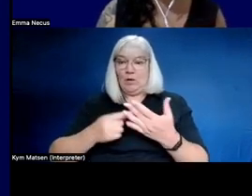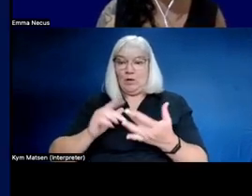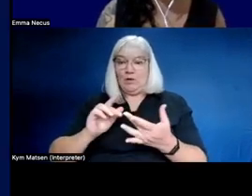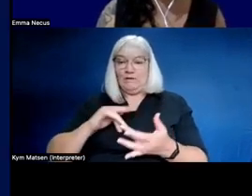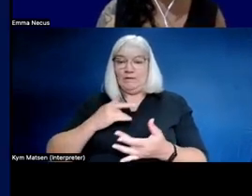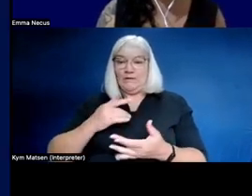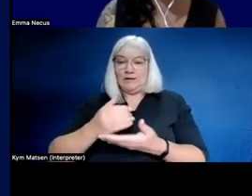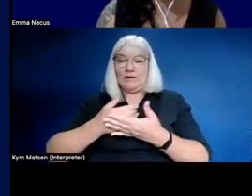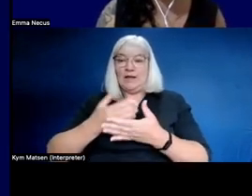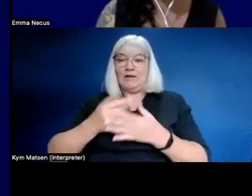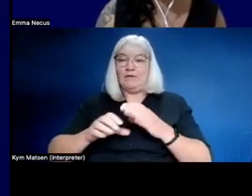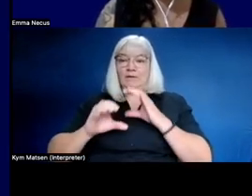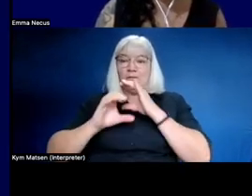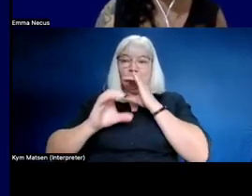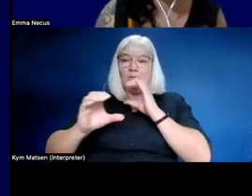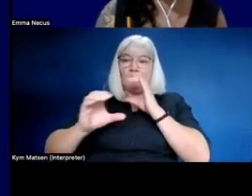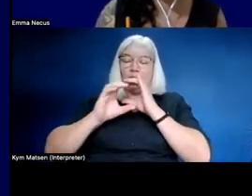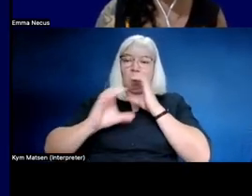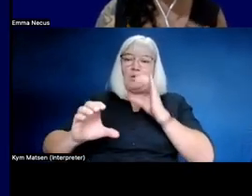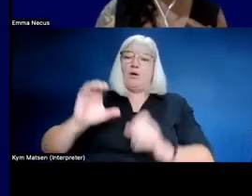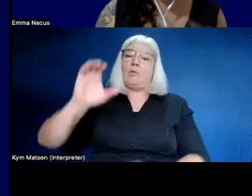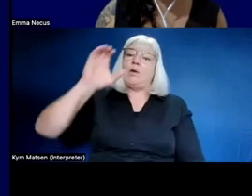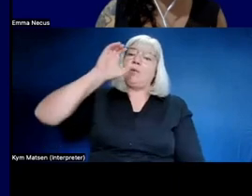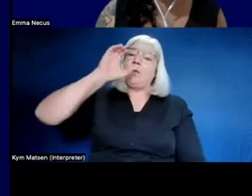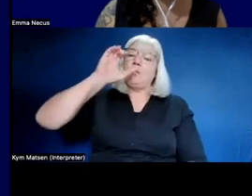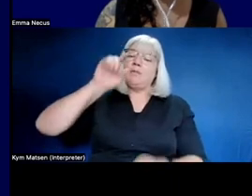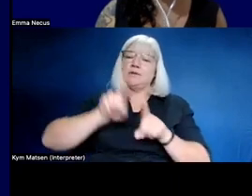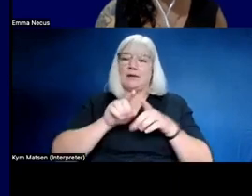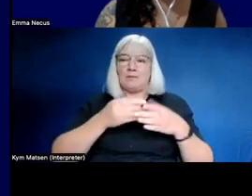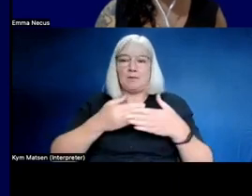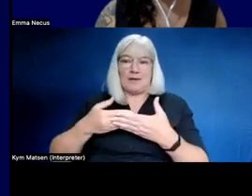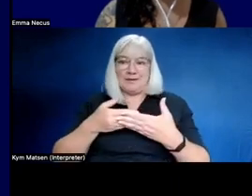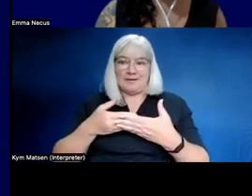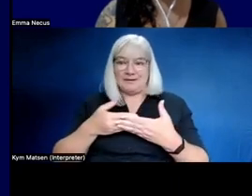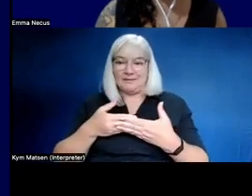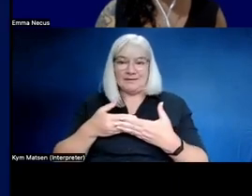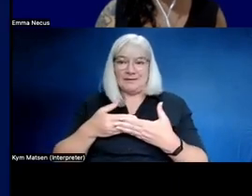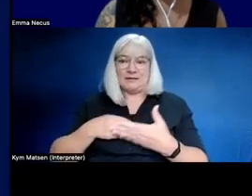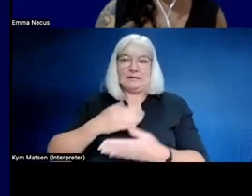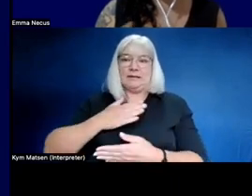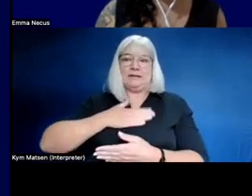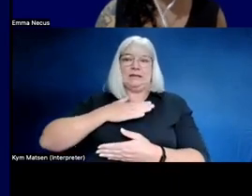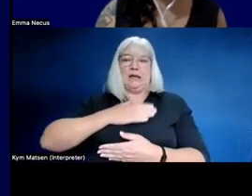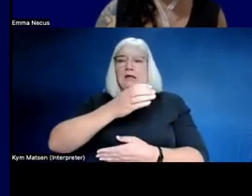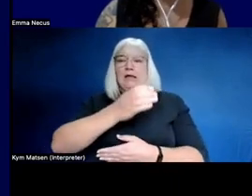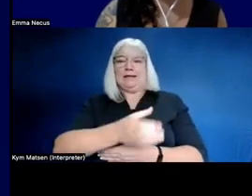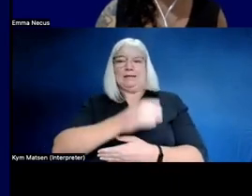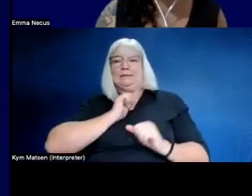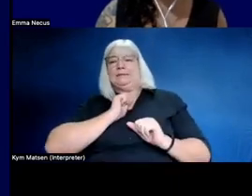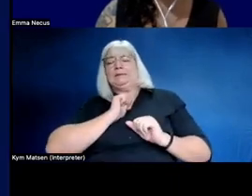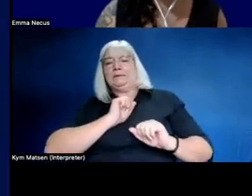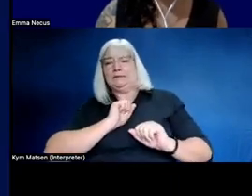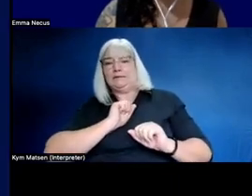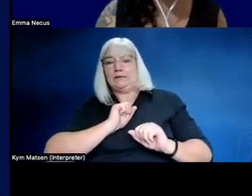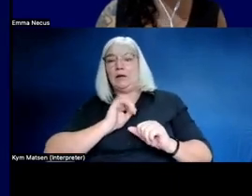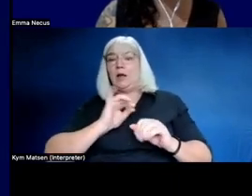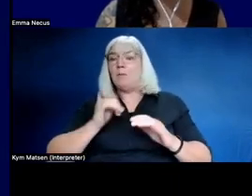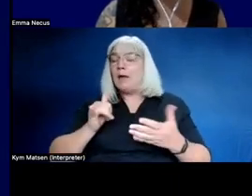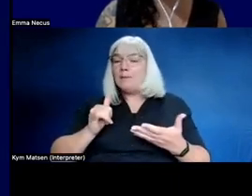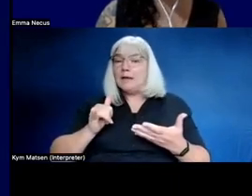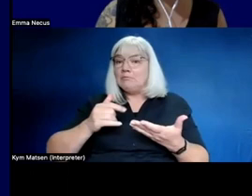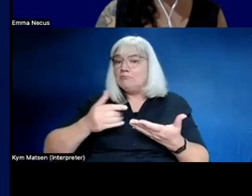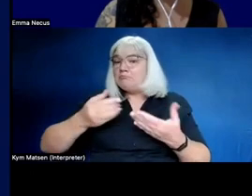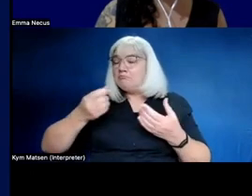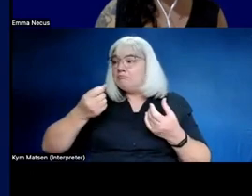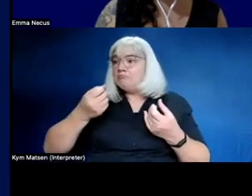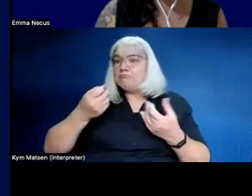from a bottle and a teat, and she has a bit of an aversion around cups. Again, this may be because she's not had much experience